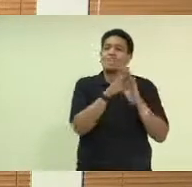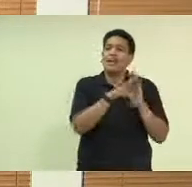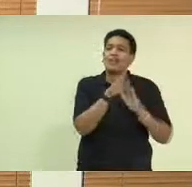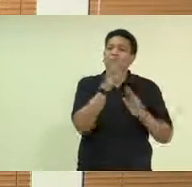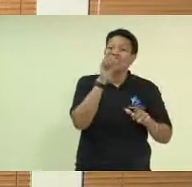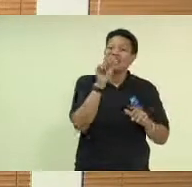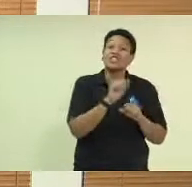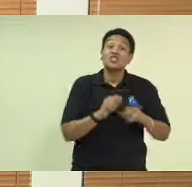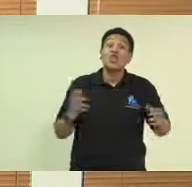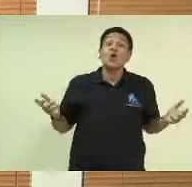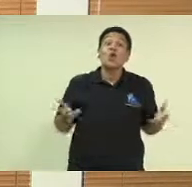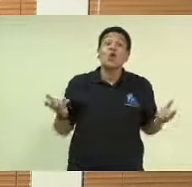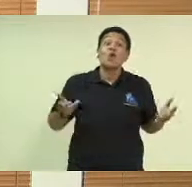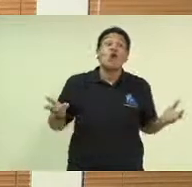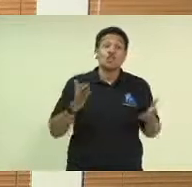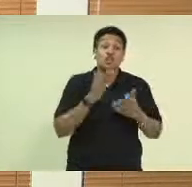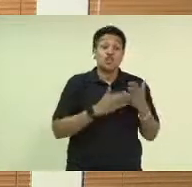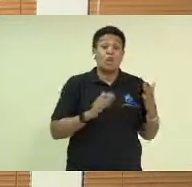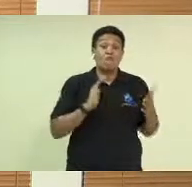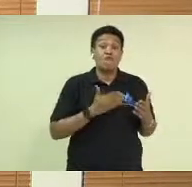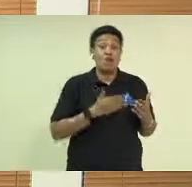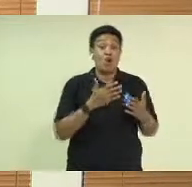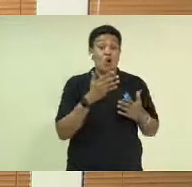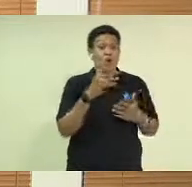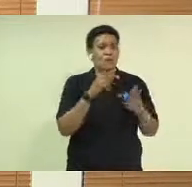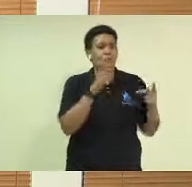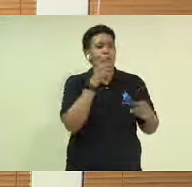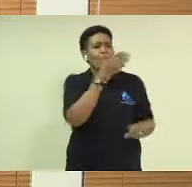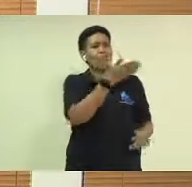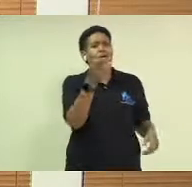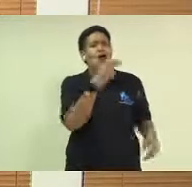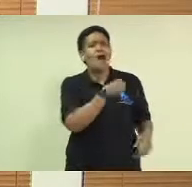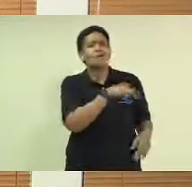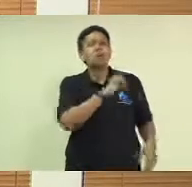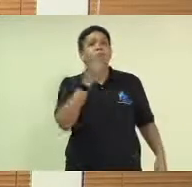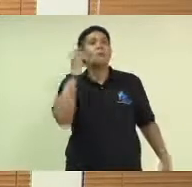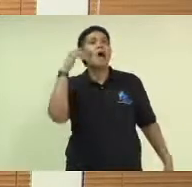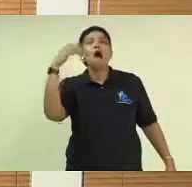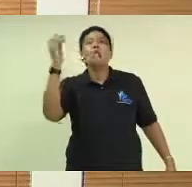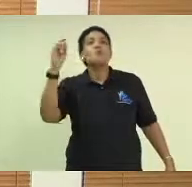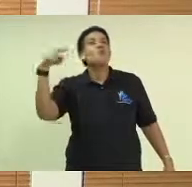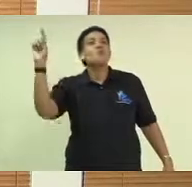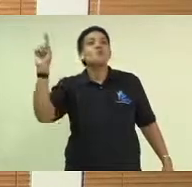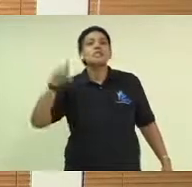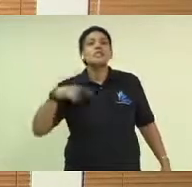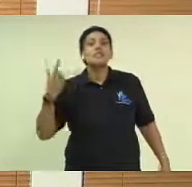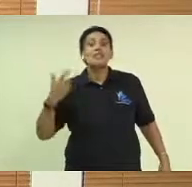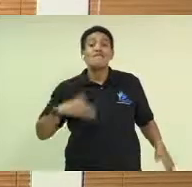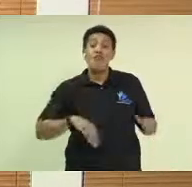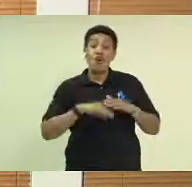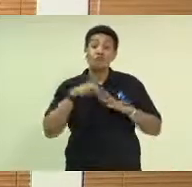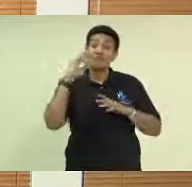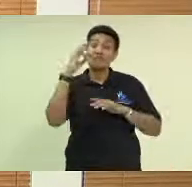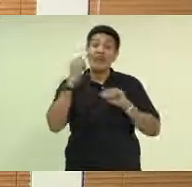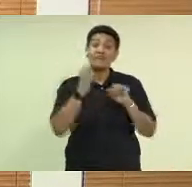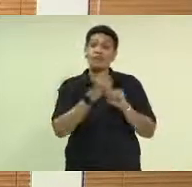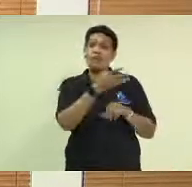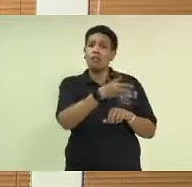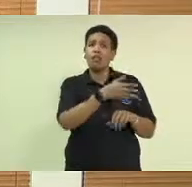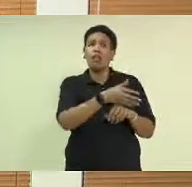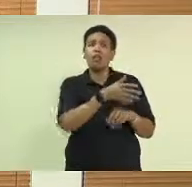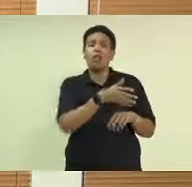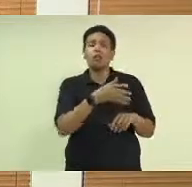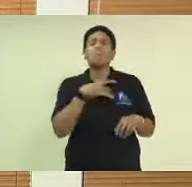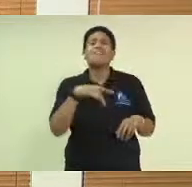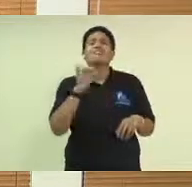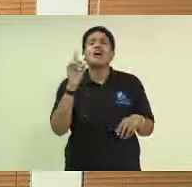to ensure that some of our social cases that were in hospital for, in some cases, up to 7 years, that we could